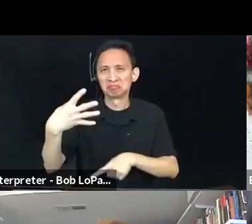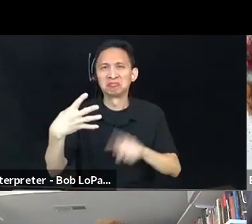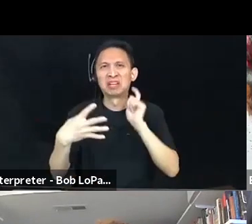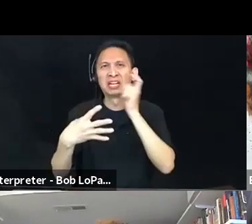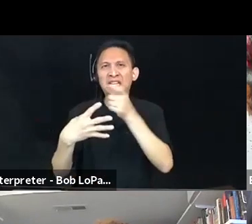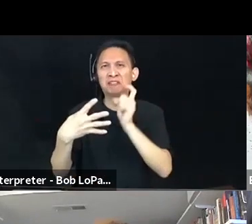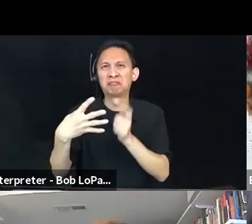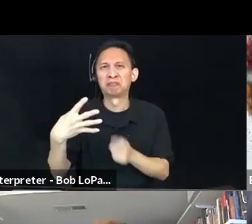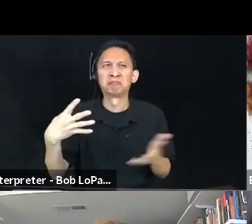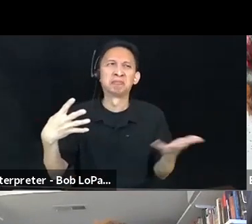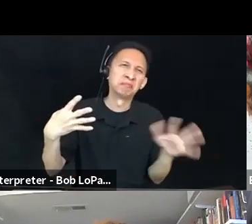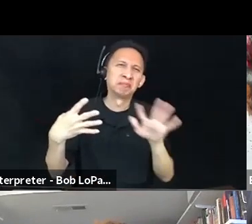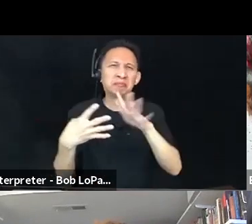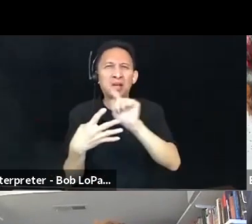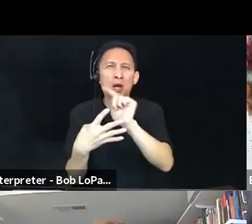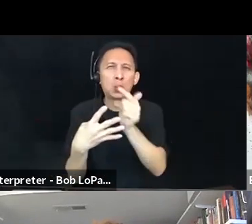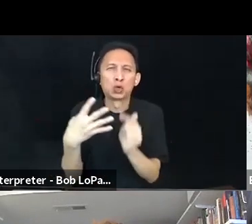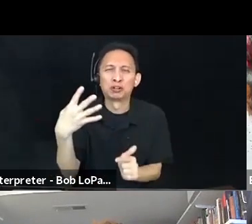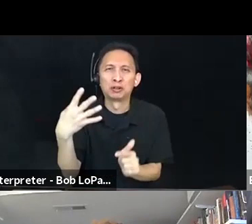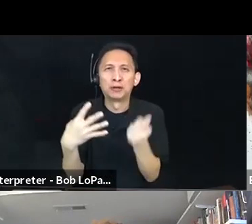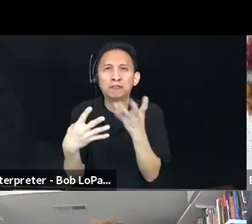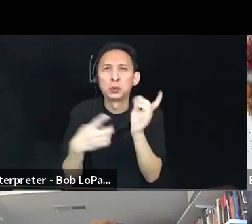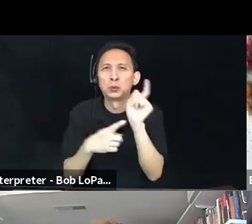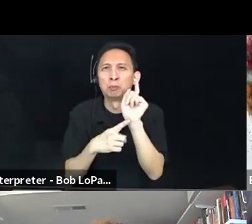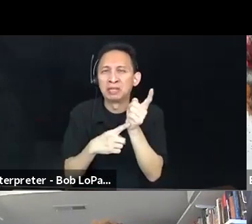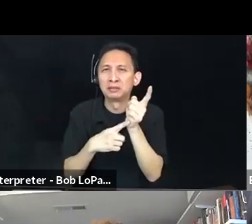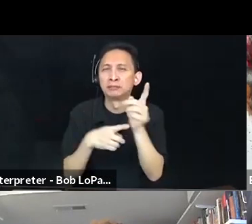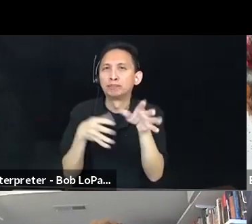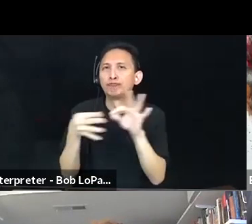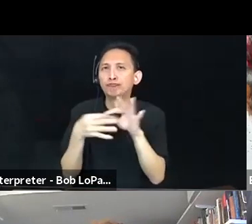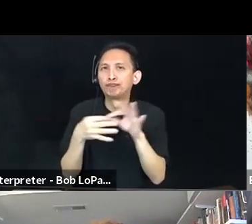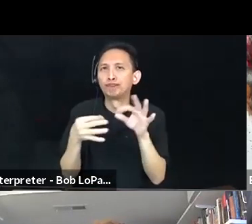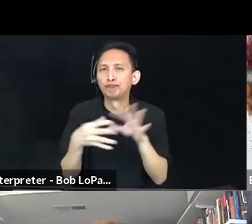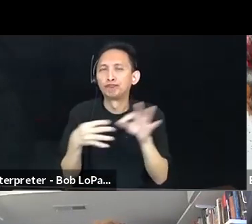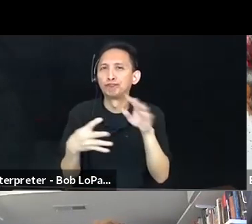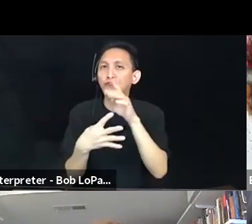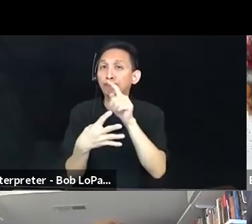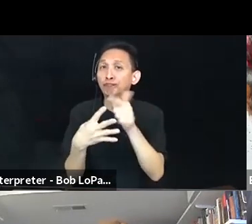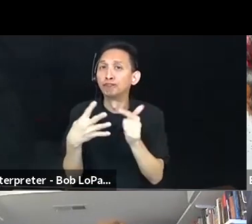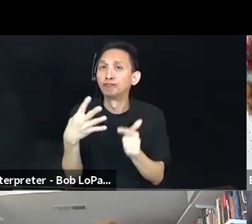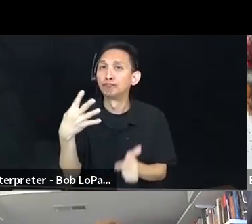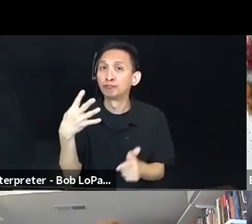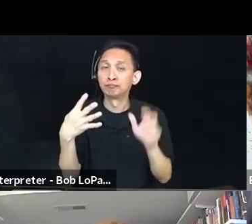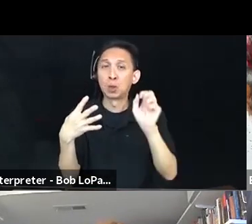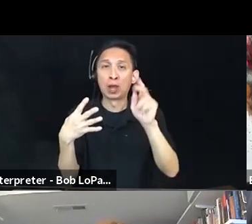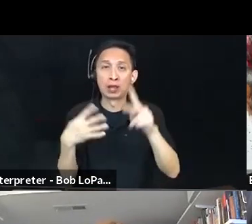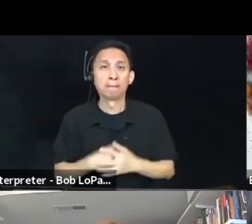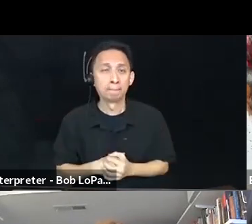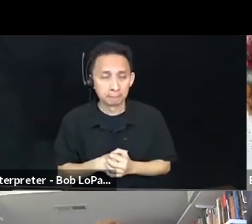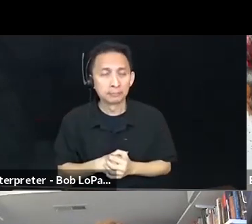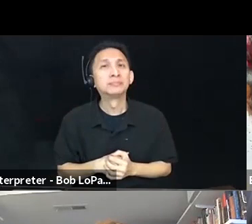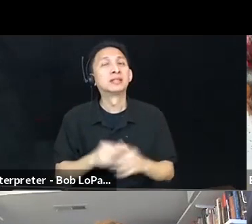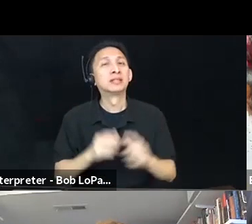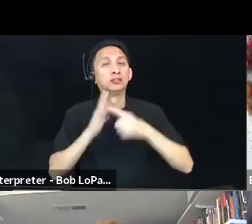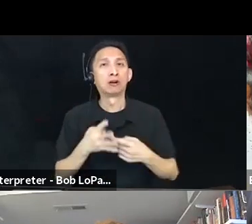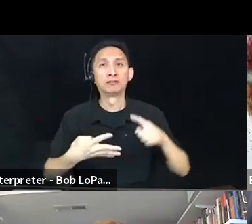in something like an order to take a stab each at that question, and begin with